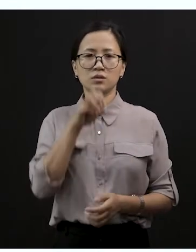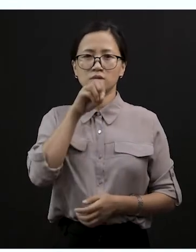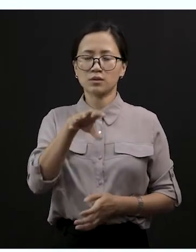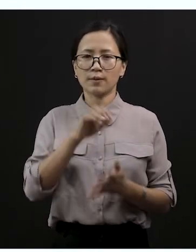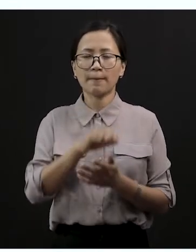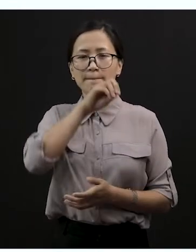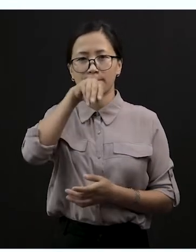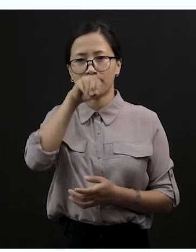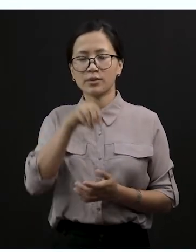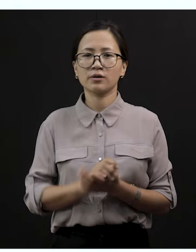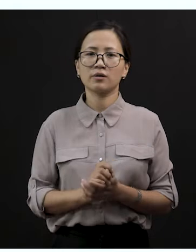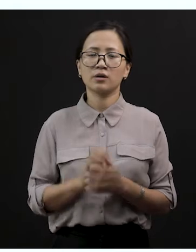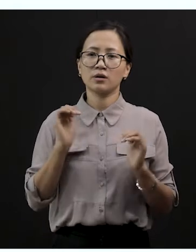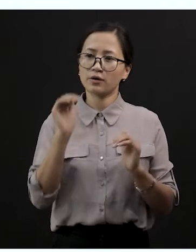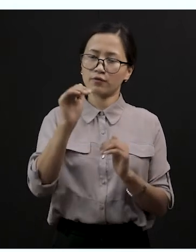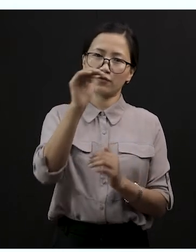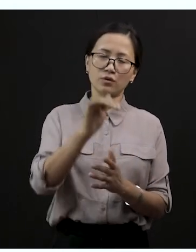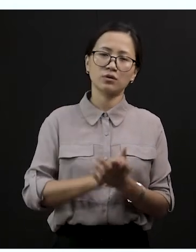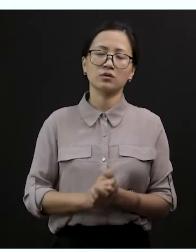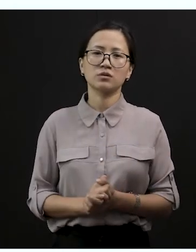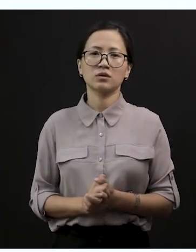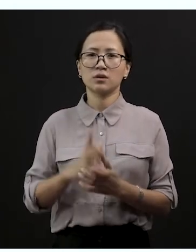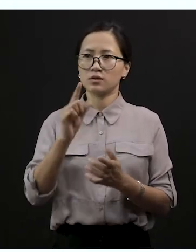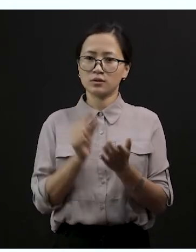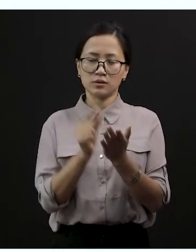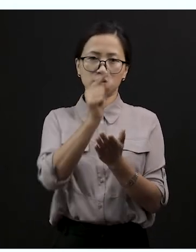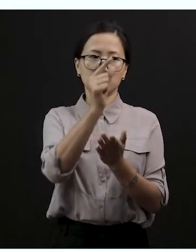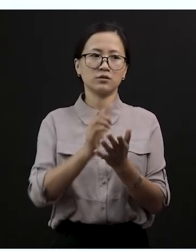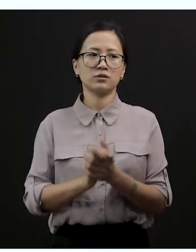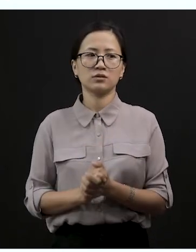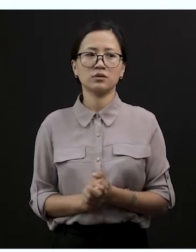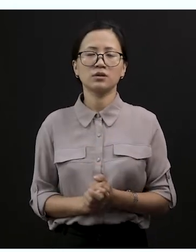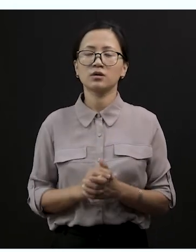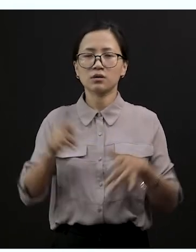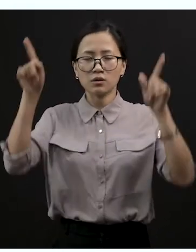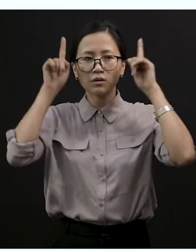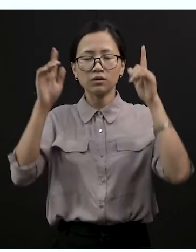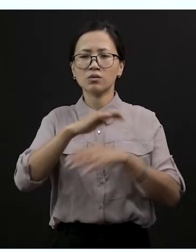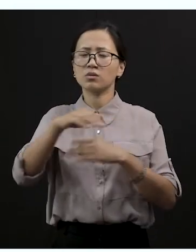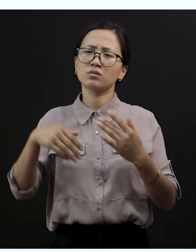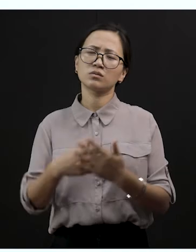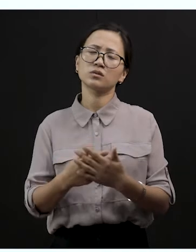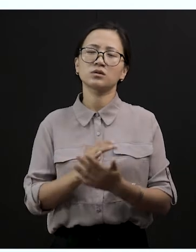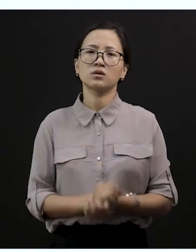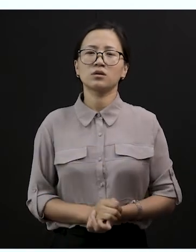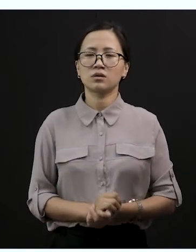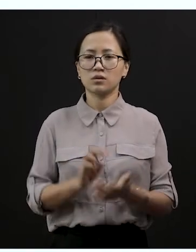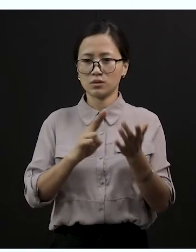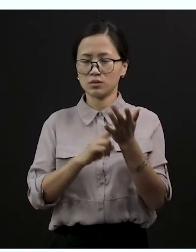dog, bee, frog, cow, lizard. See, these are all animals named and they are also known as